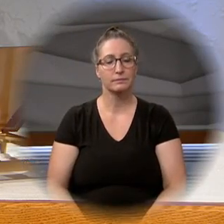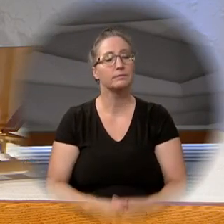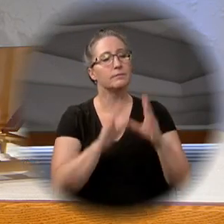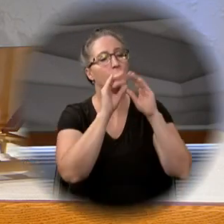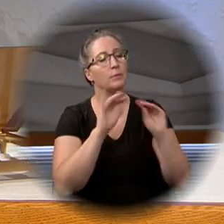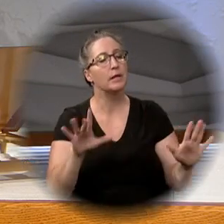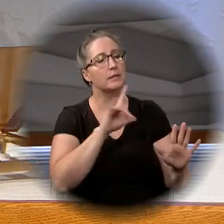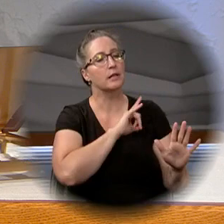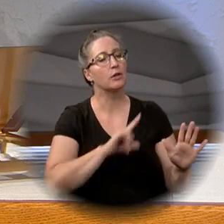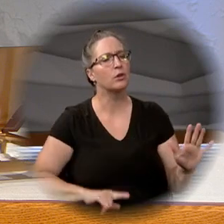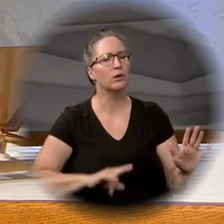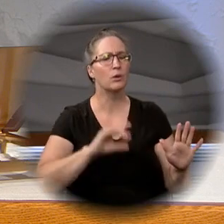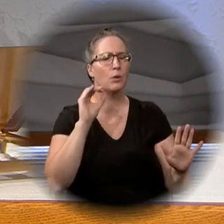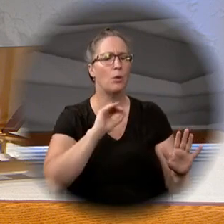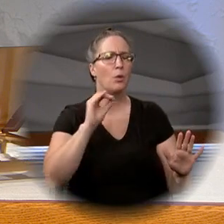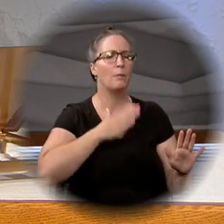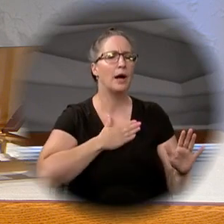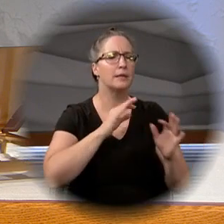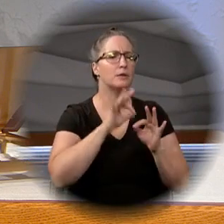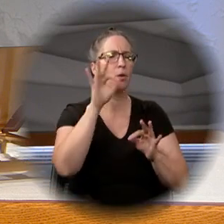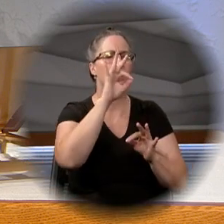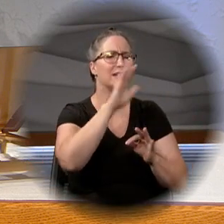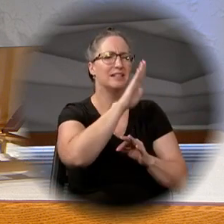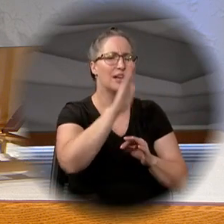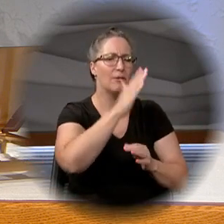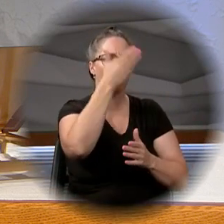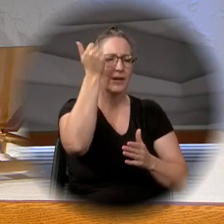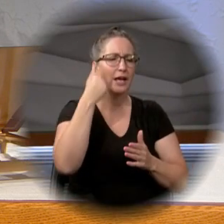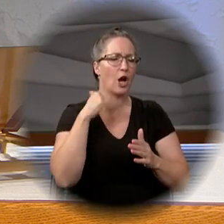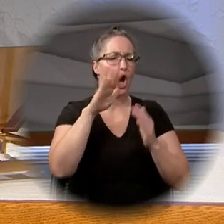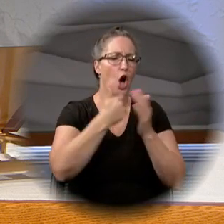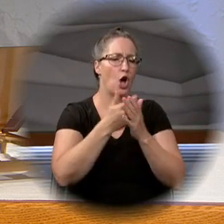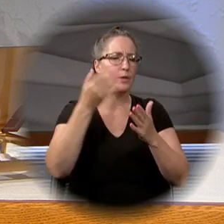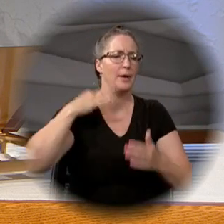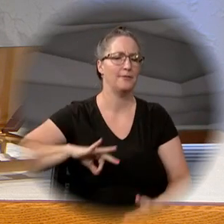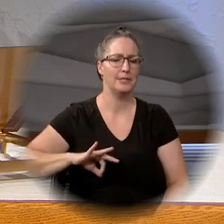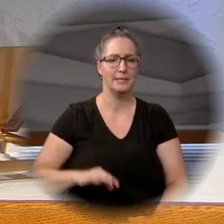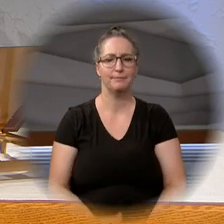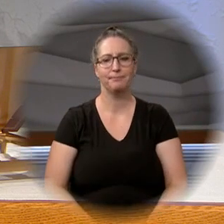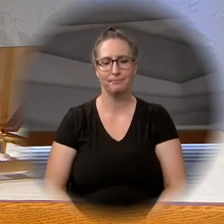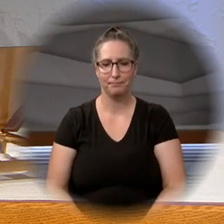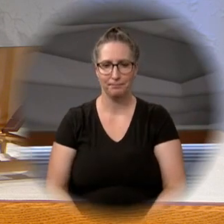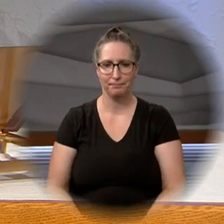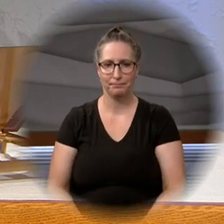Bless the Lord, O my soul, and never forget all his benefits.